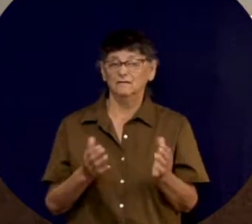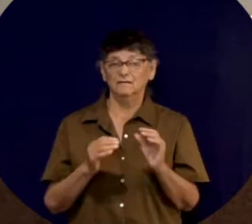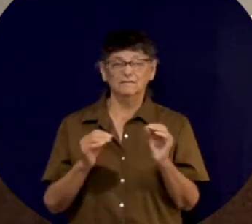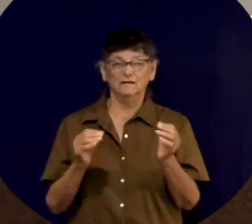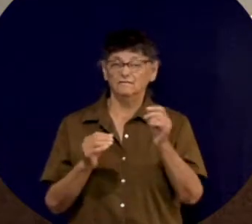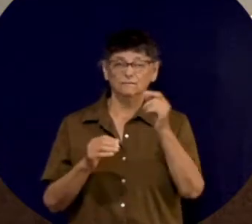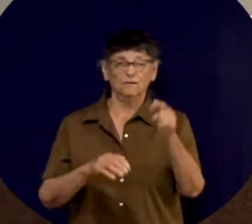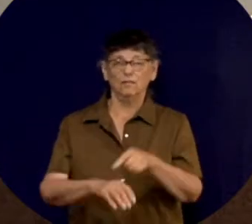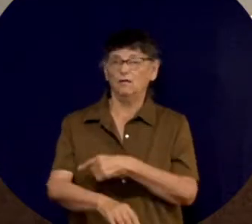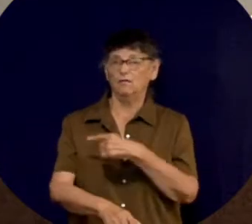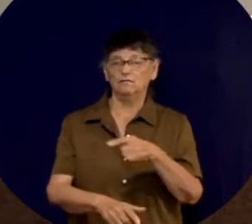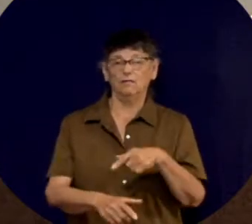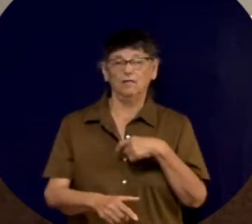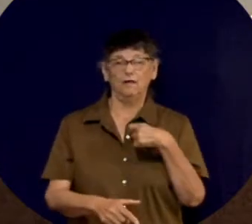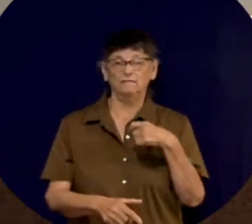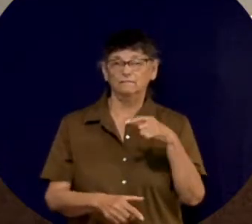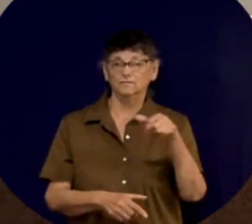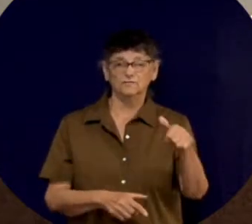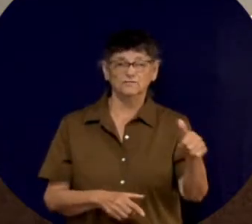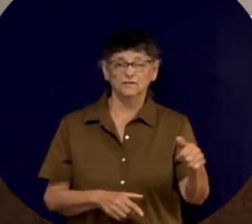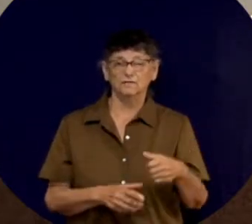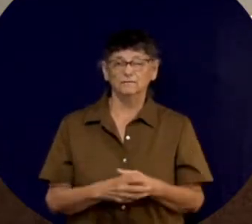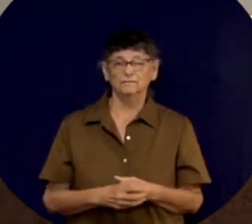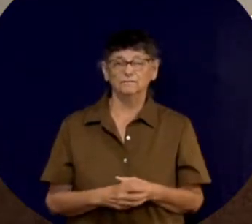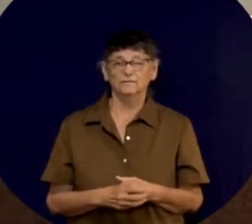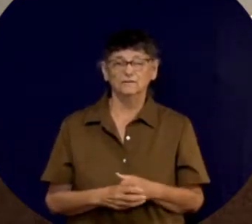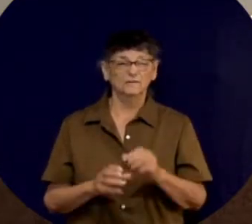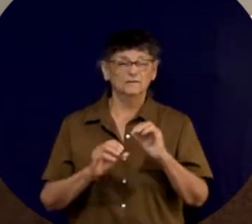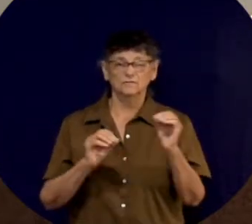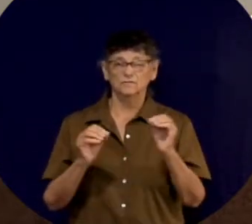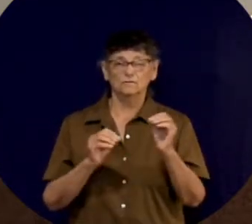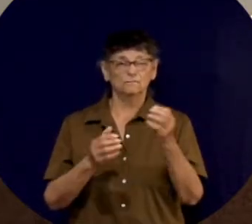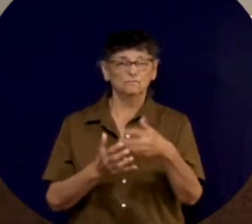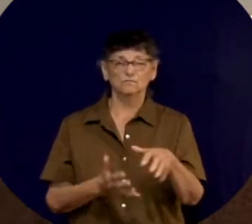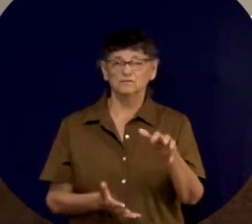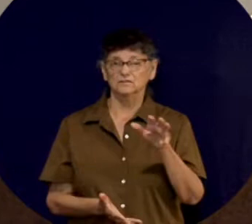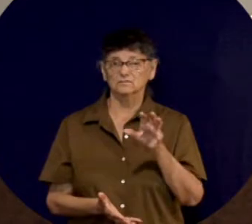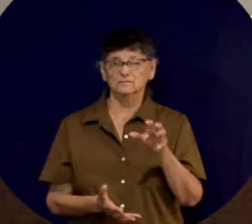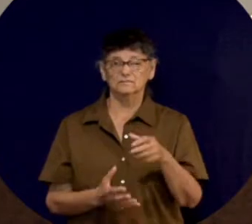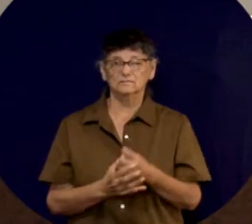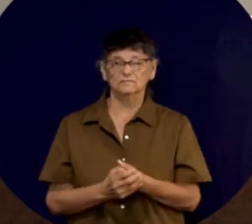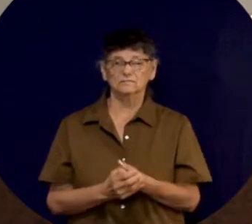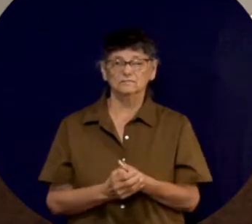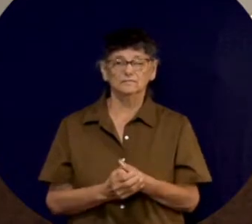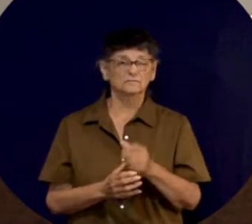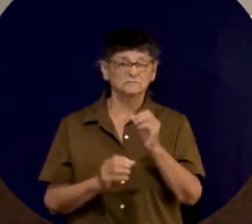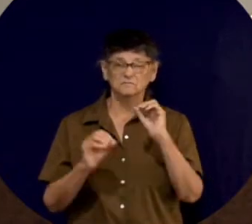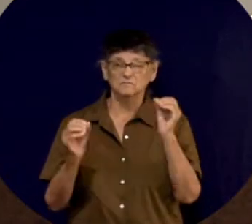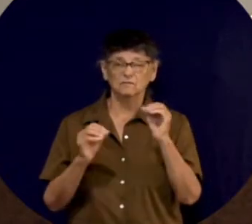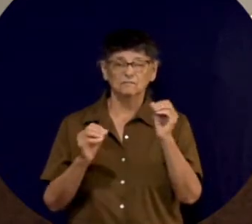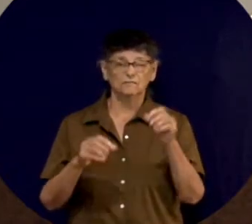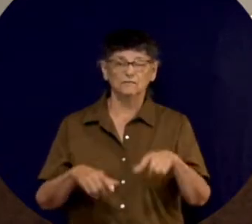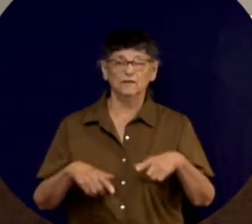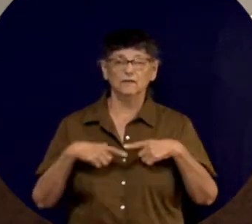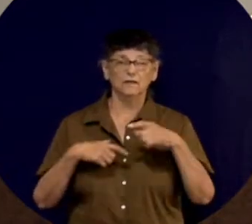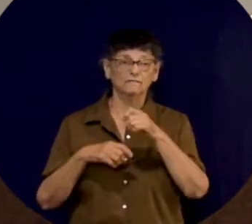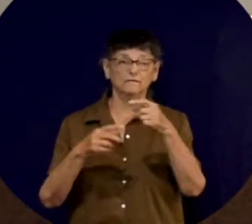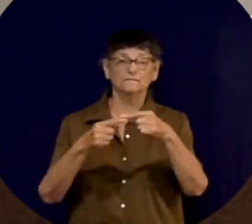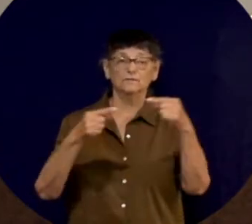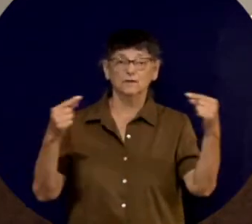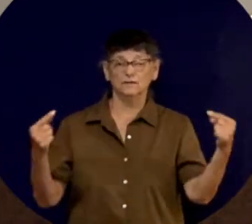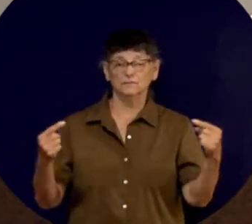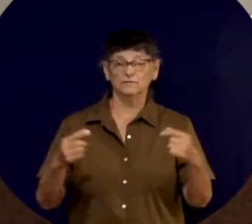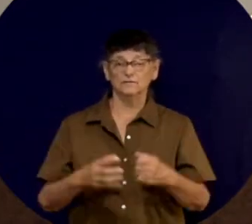not for a long life for yourself, nor for riches, nor for the life of your